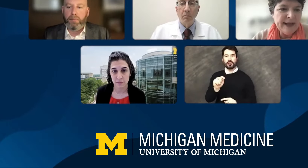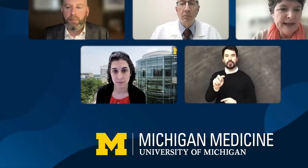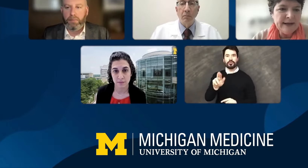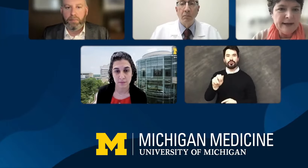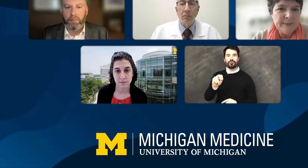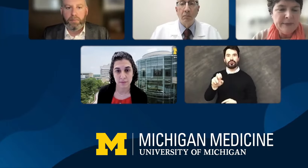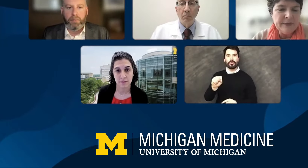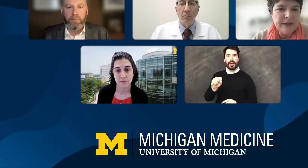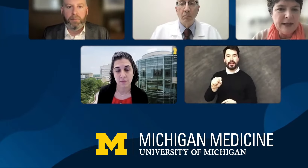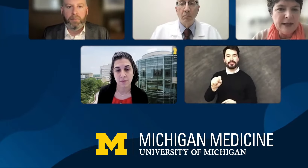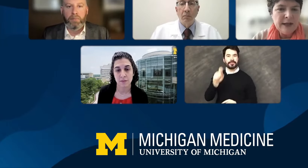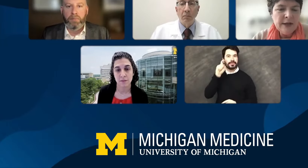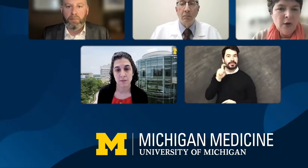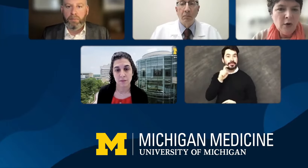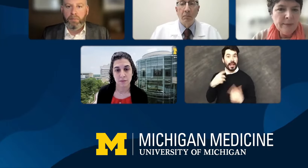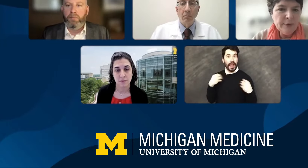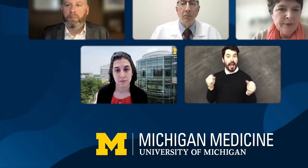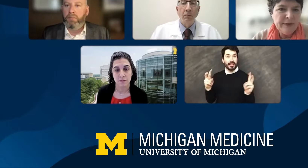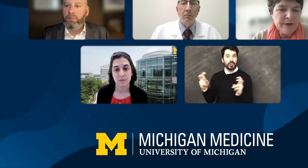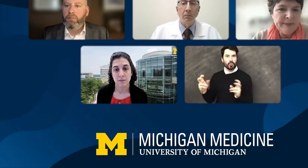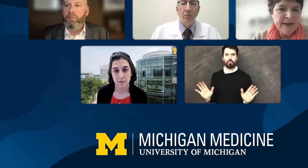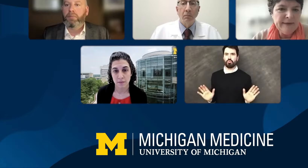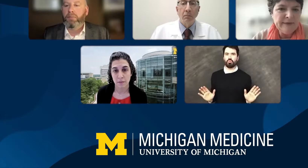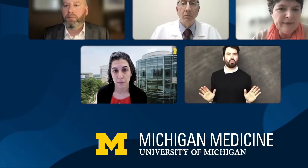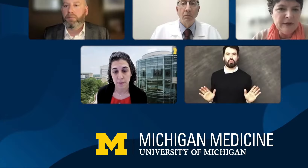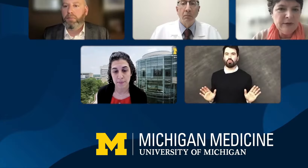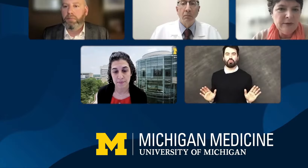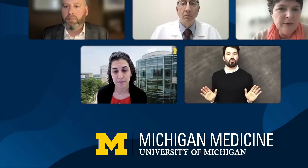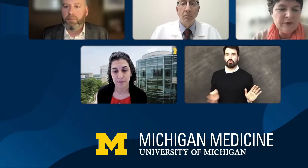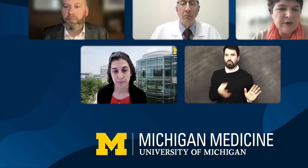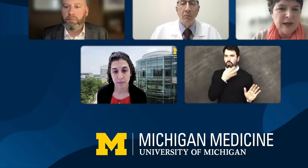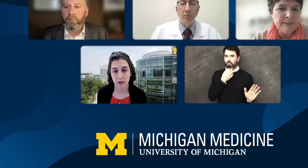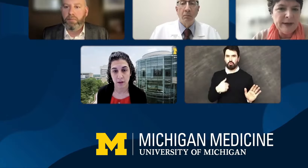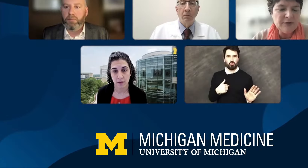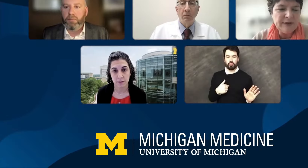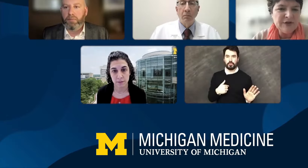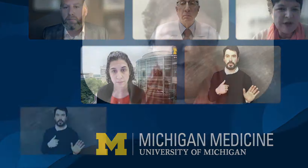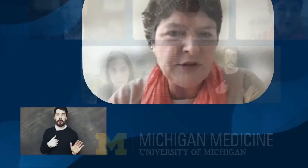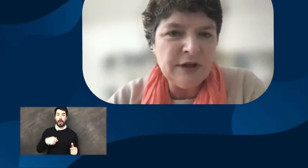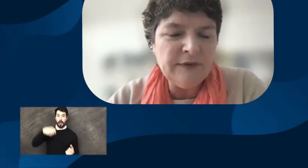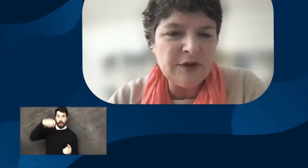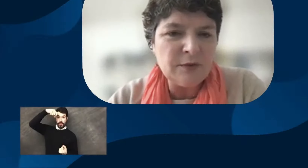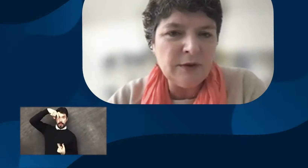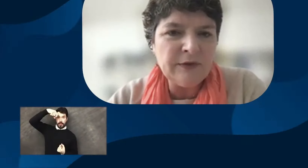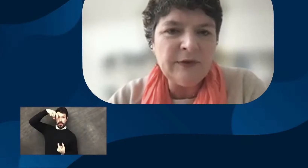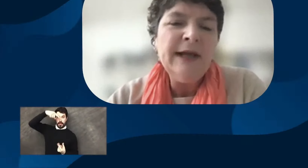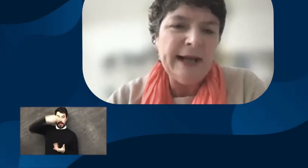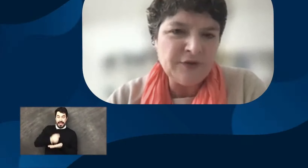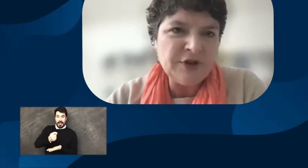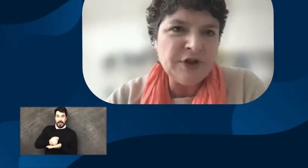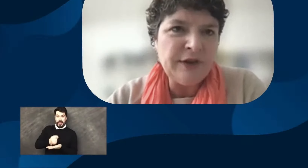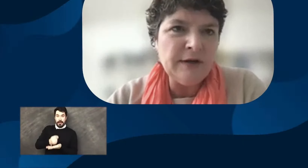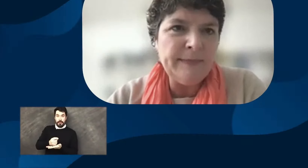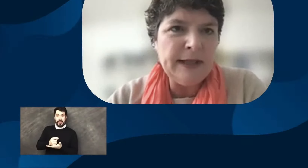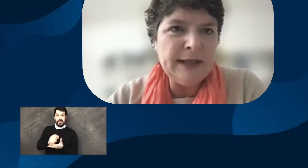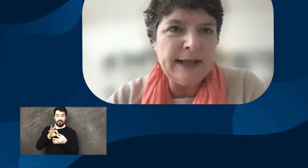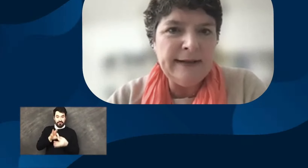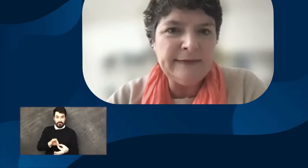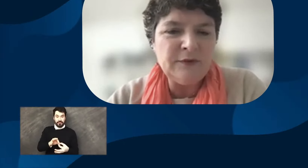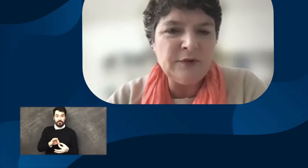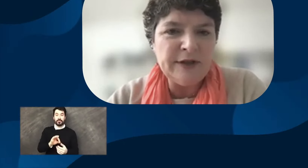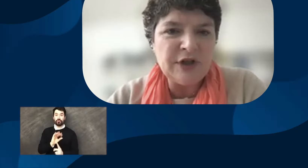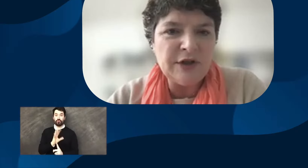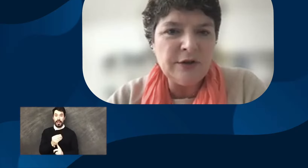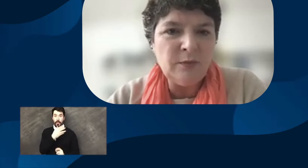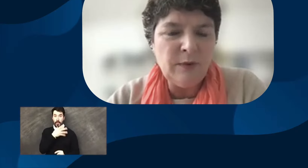say that the hormone therapies used by transgender individuals, estrogen therapy in the